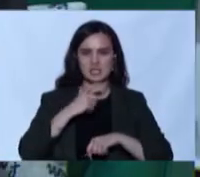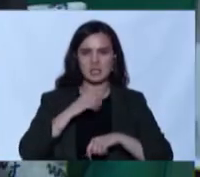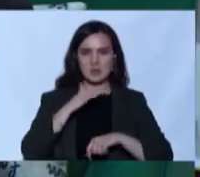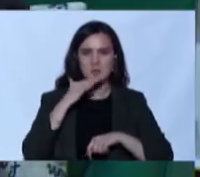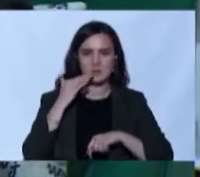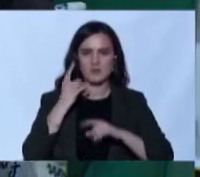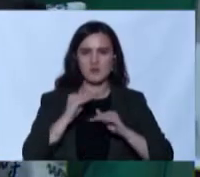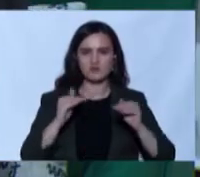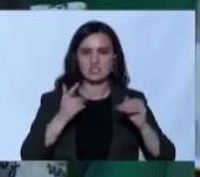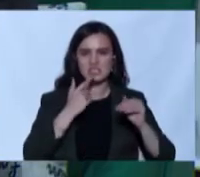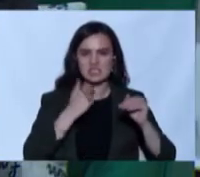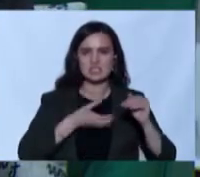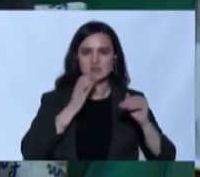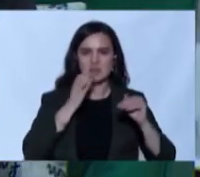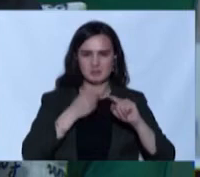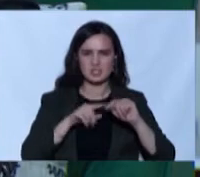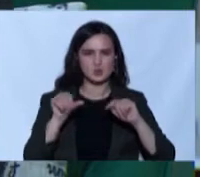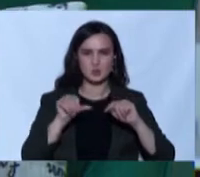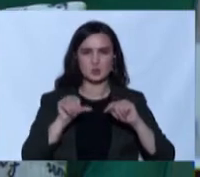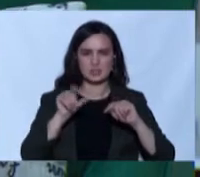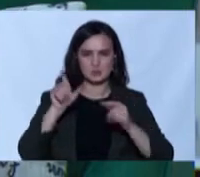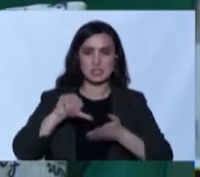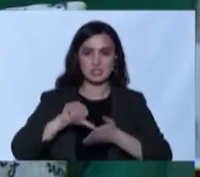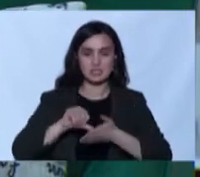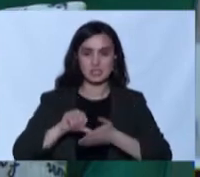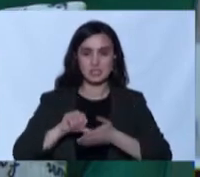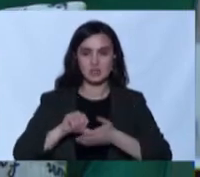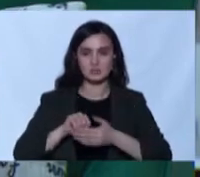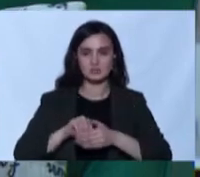of children. This is a really awful character. Now,